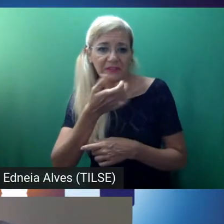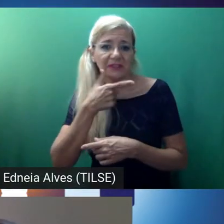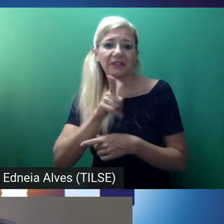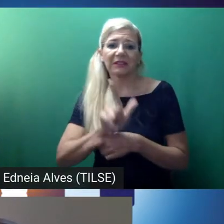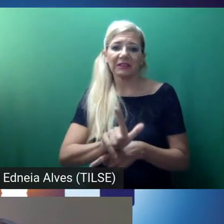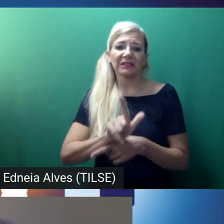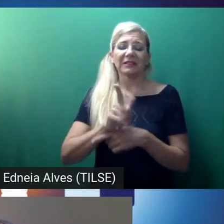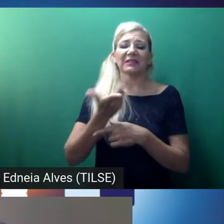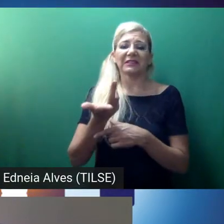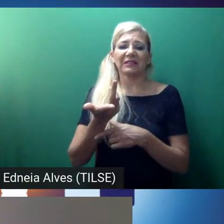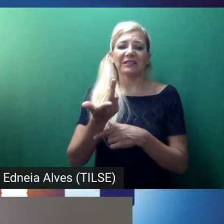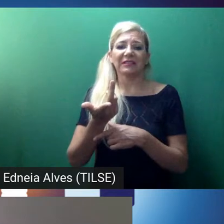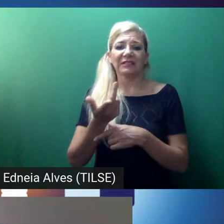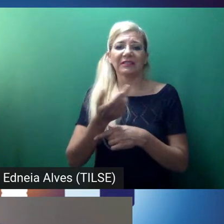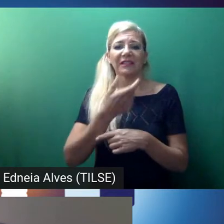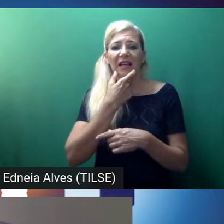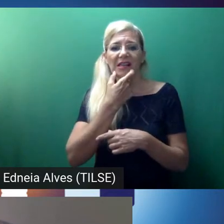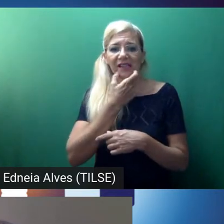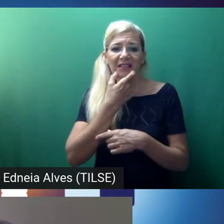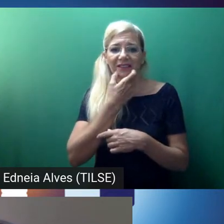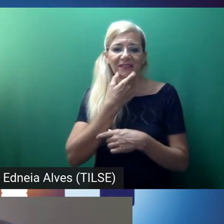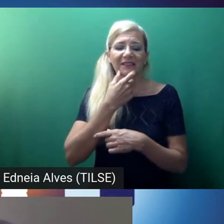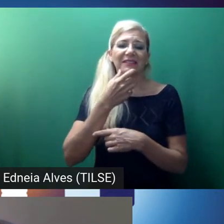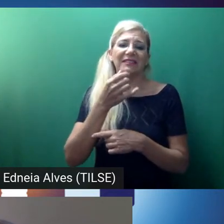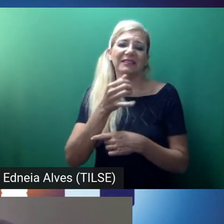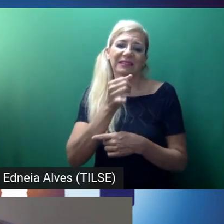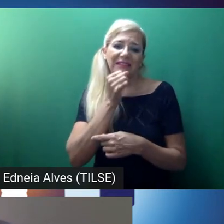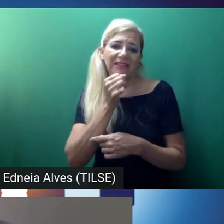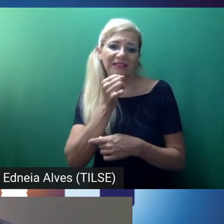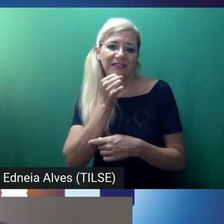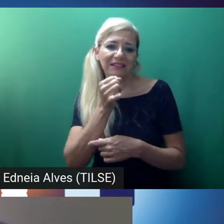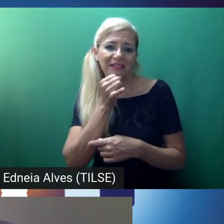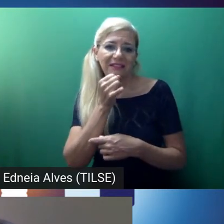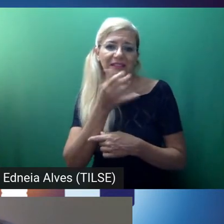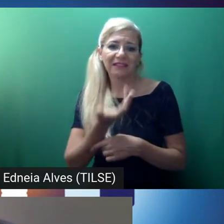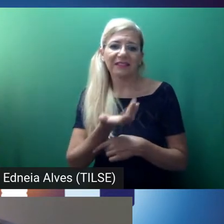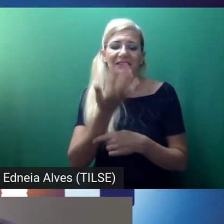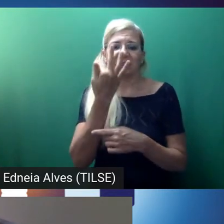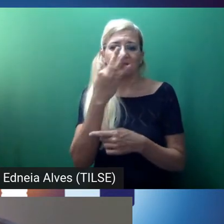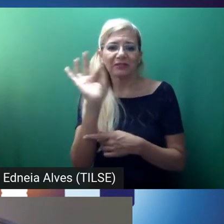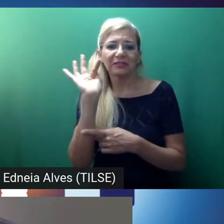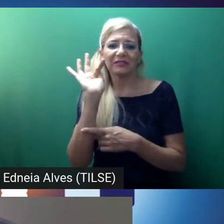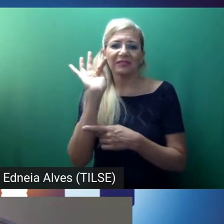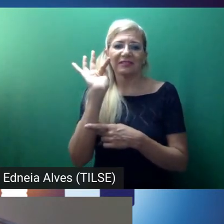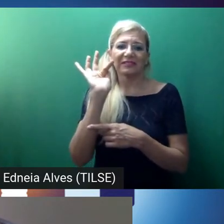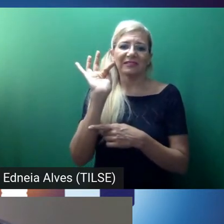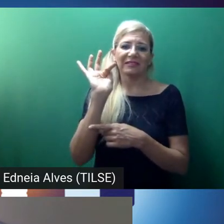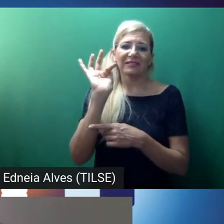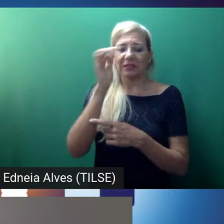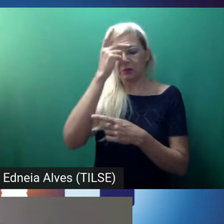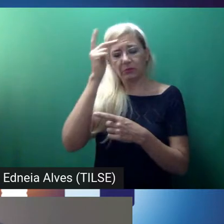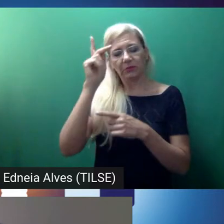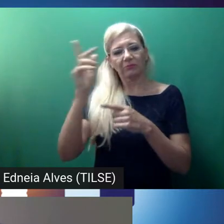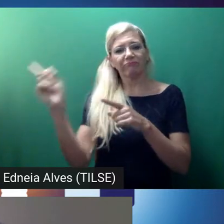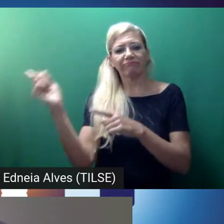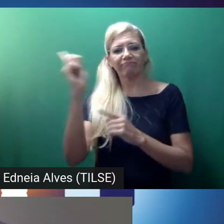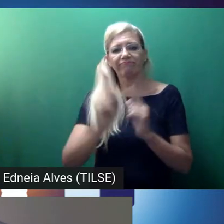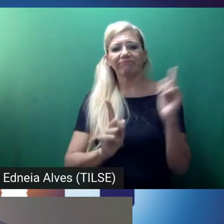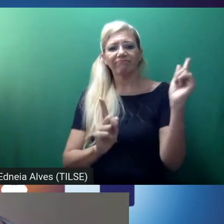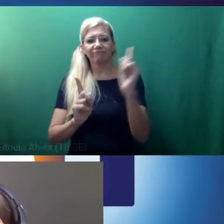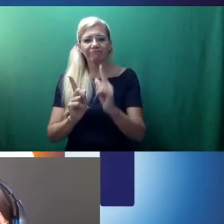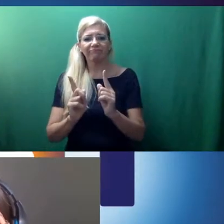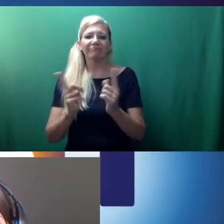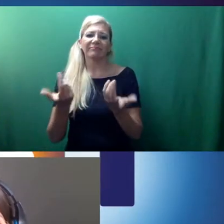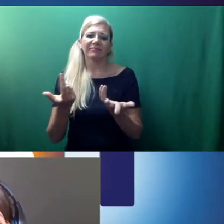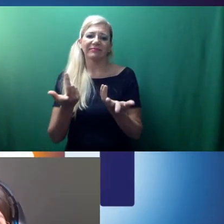French and English, for example, First Nation citizens, it is an issue as well here. And lately, we've